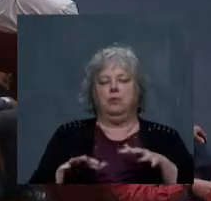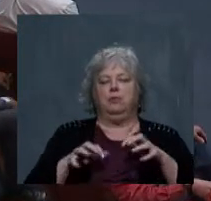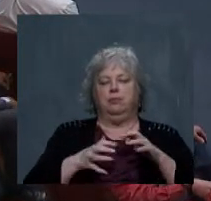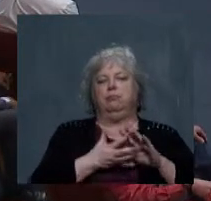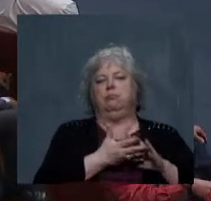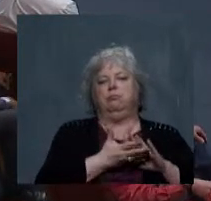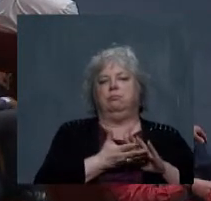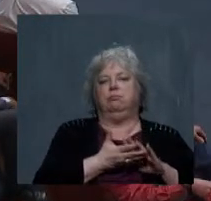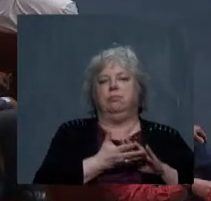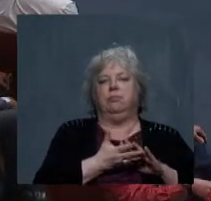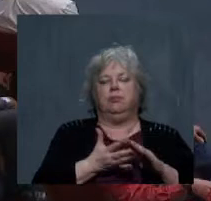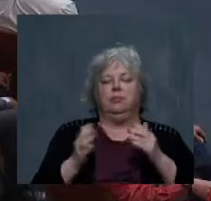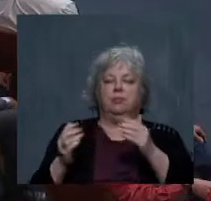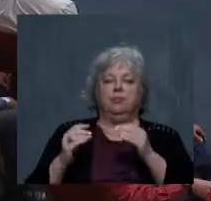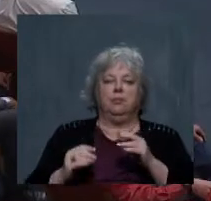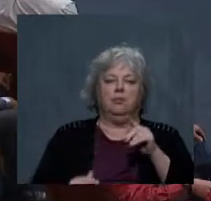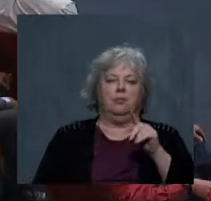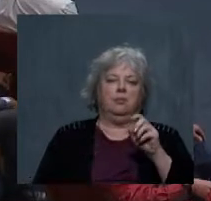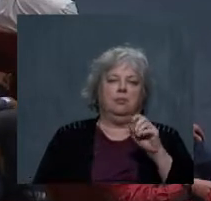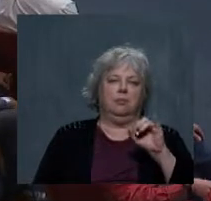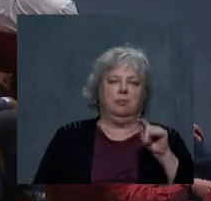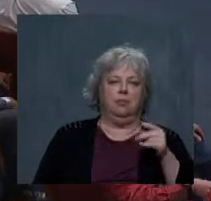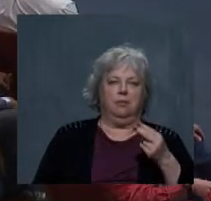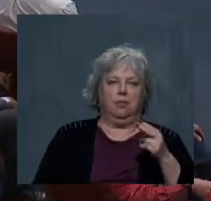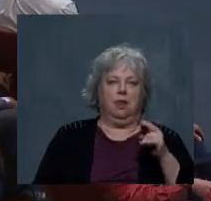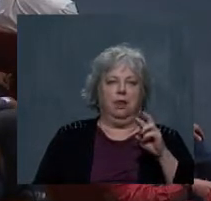Okay, thank you. Keith Wingfield, please.